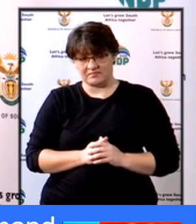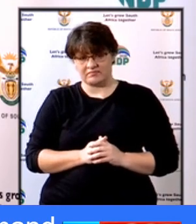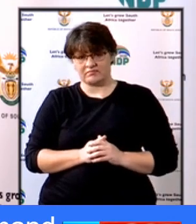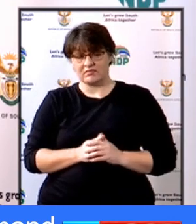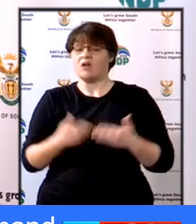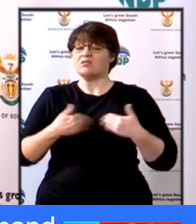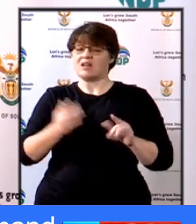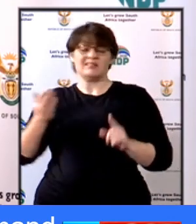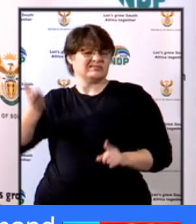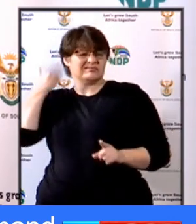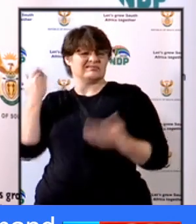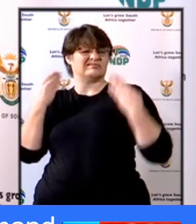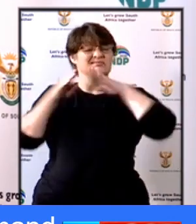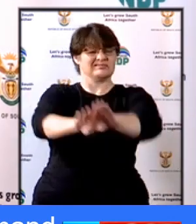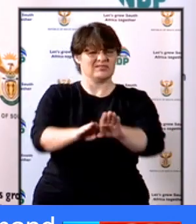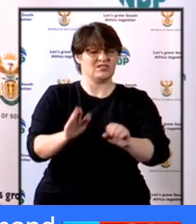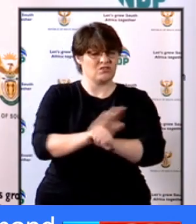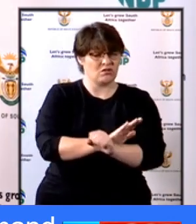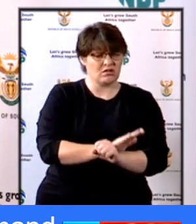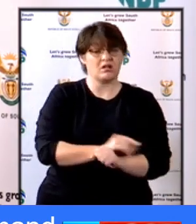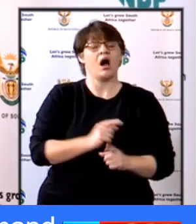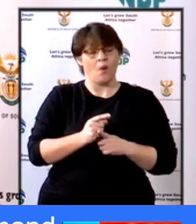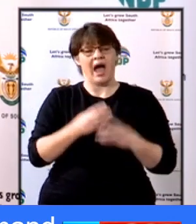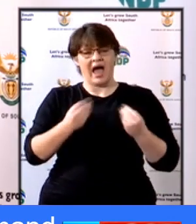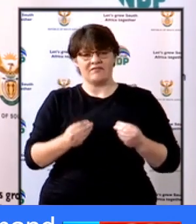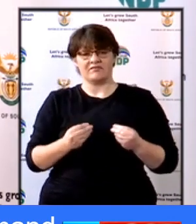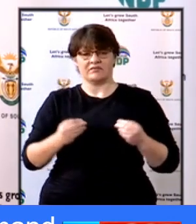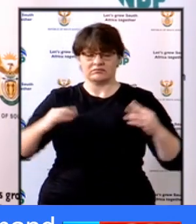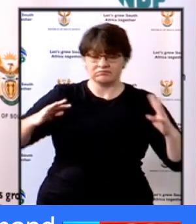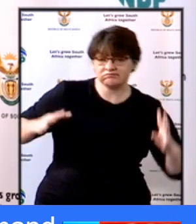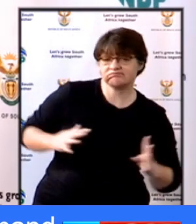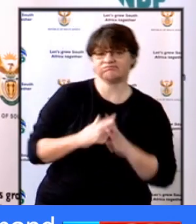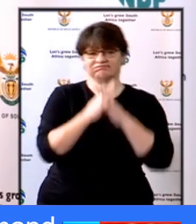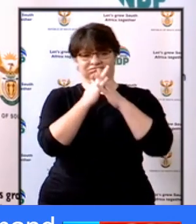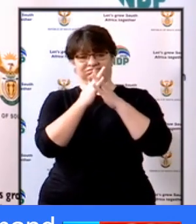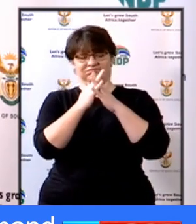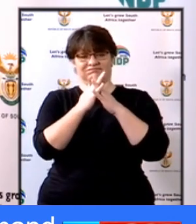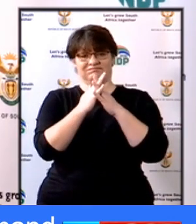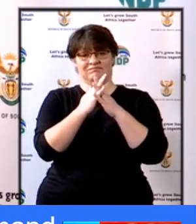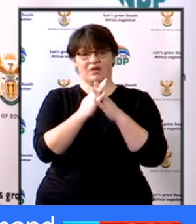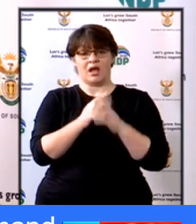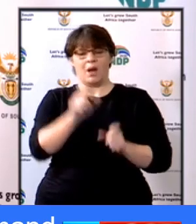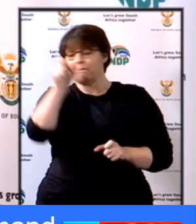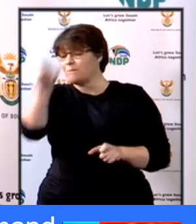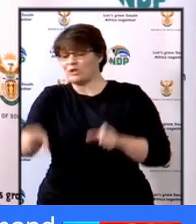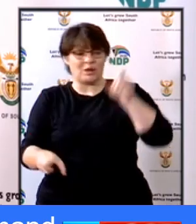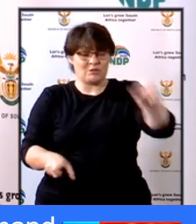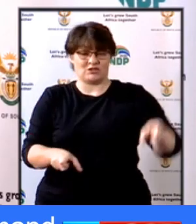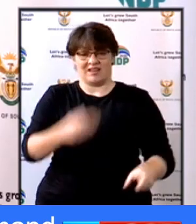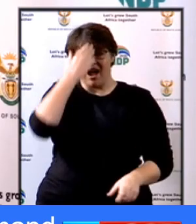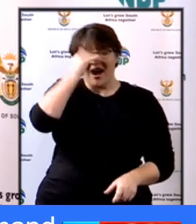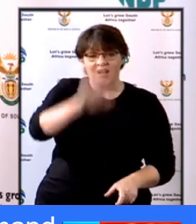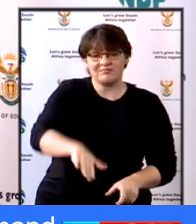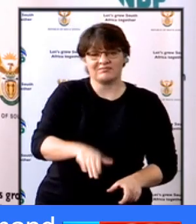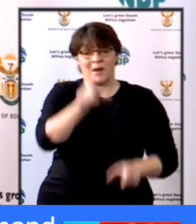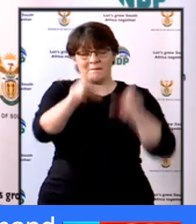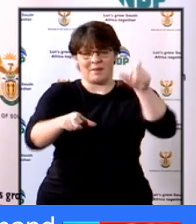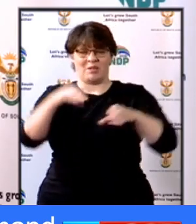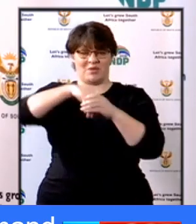also built new structures of social solidarity between citizens and residents of our